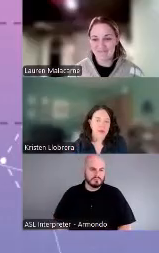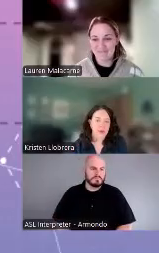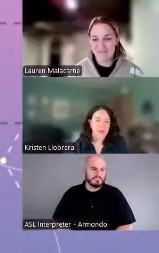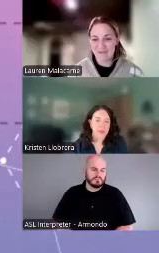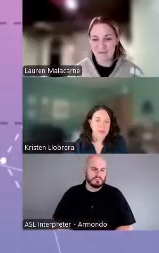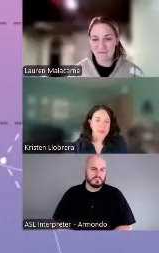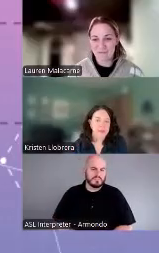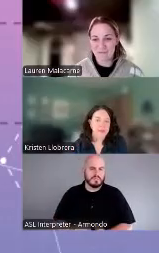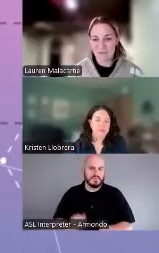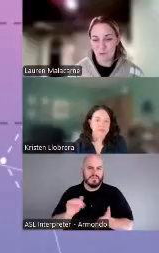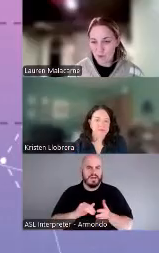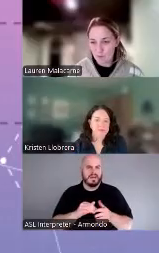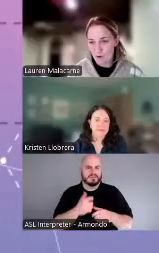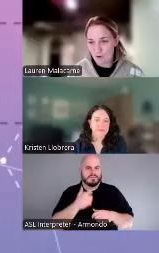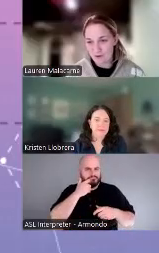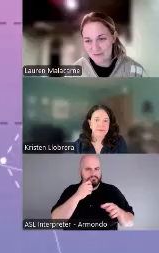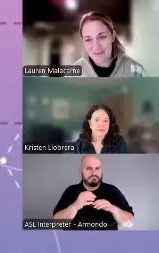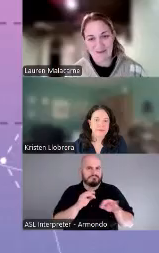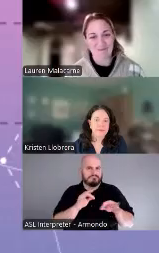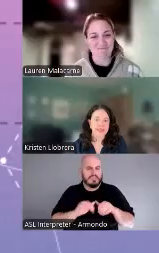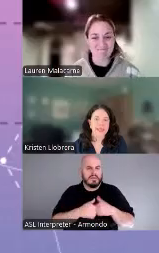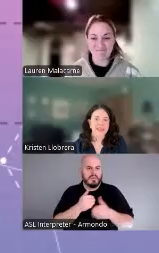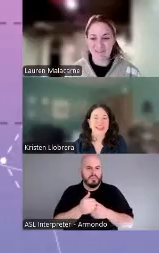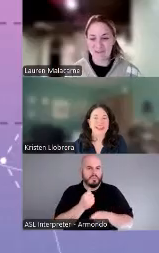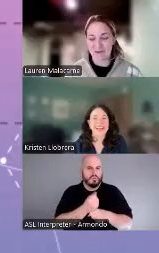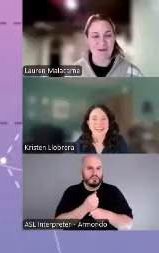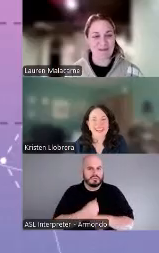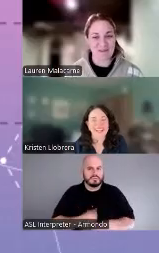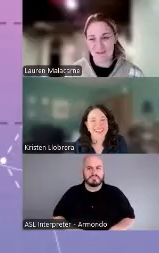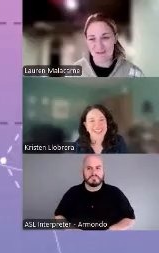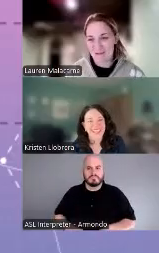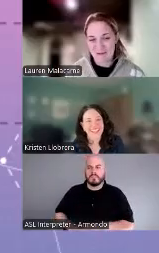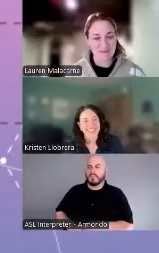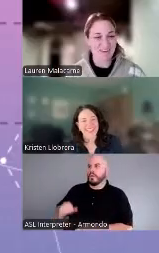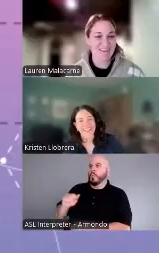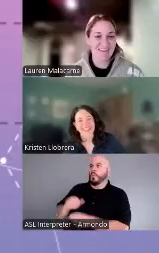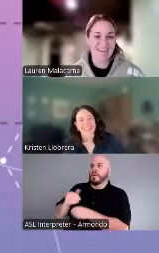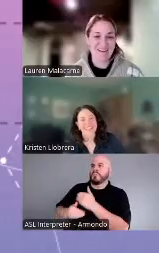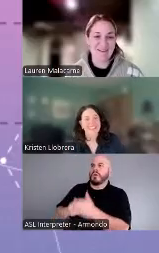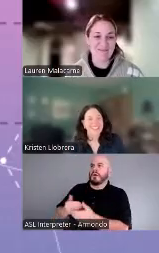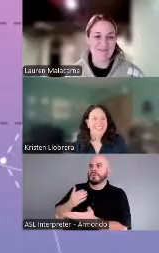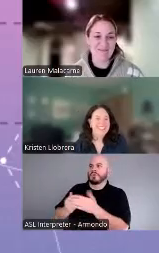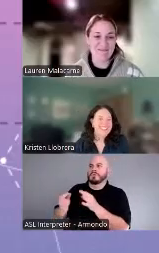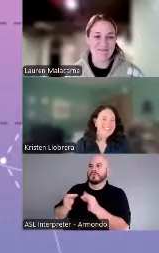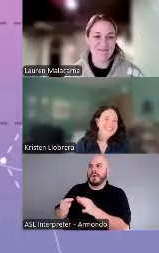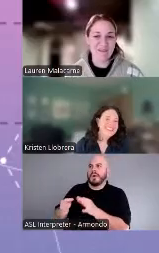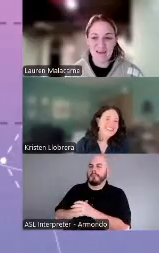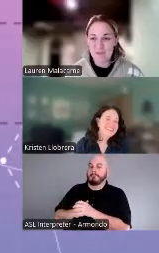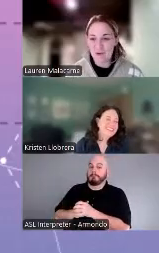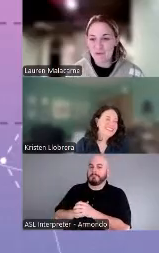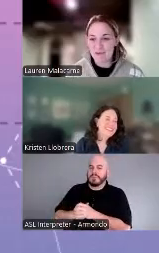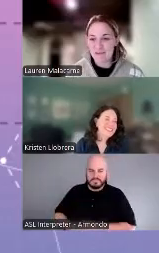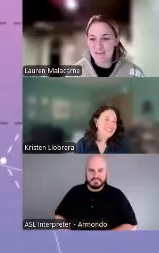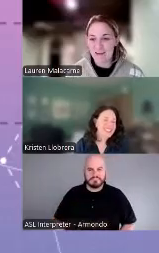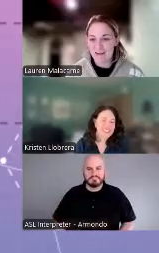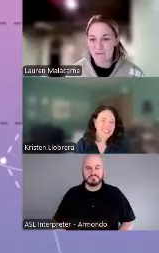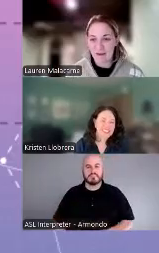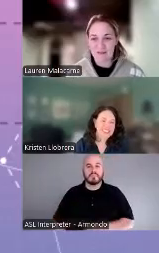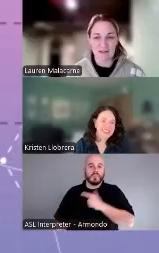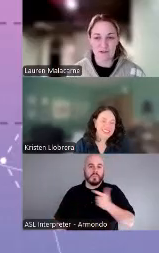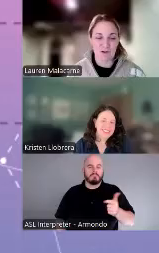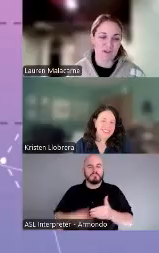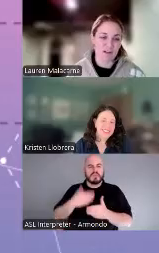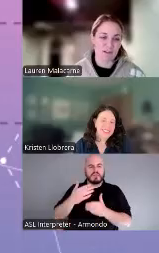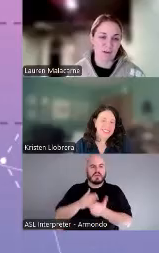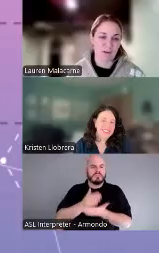how that works. Work in progress is a good way to describe it. Um, the next bit was kind of